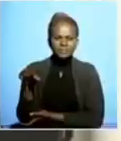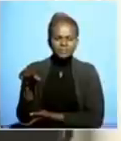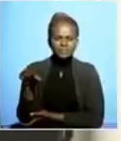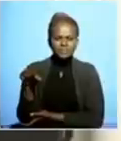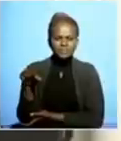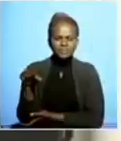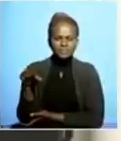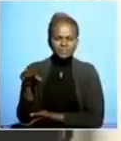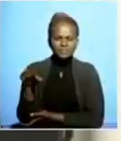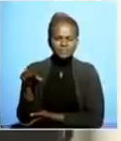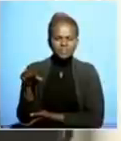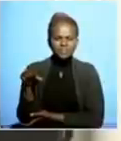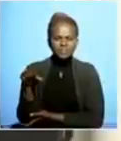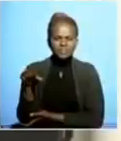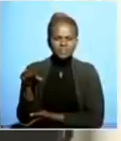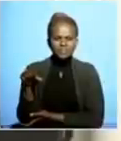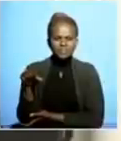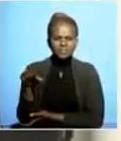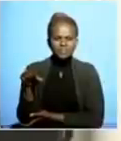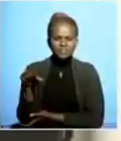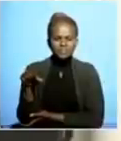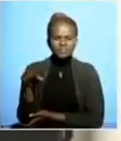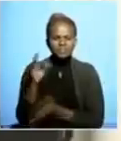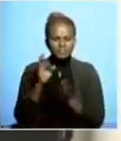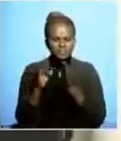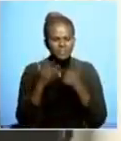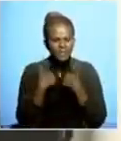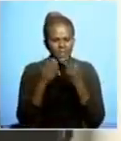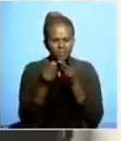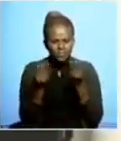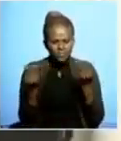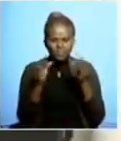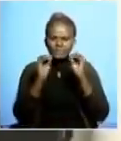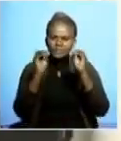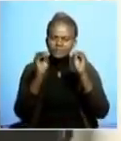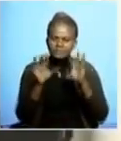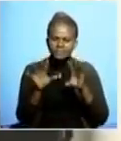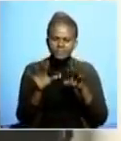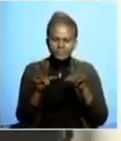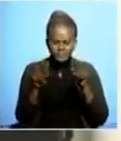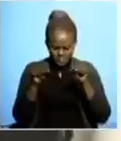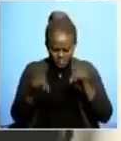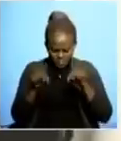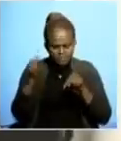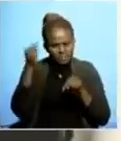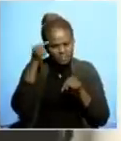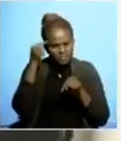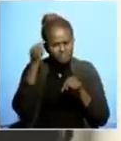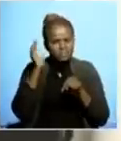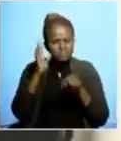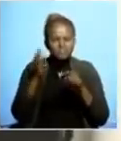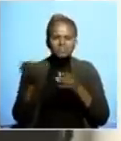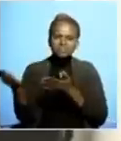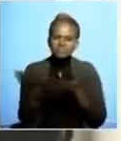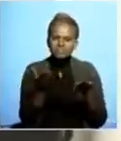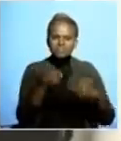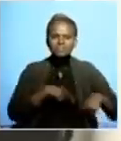outputs if there are fewer teachers. So this government, within the challenges that